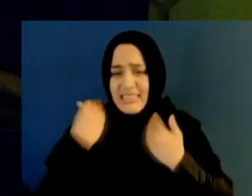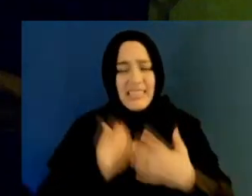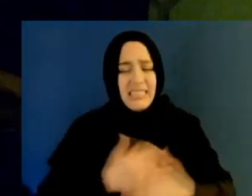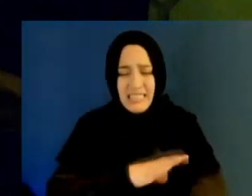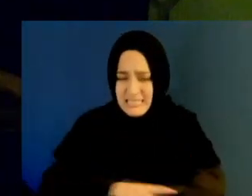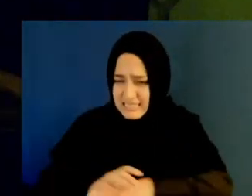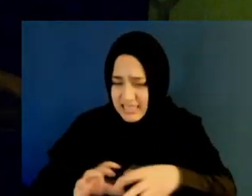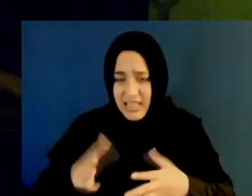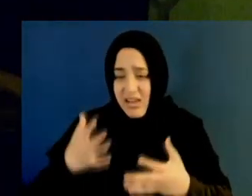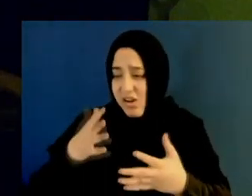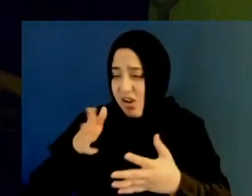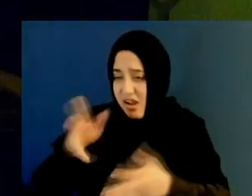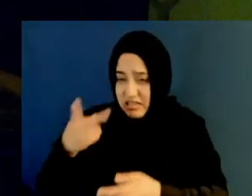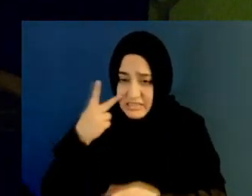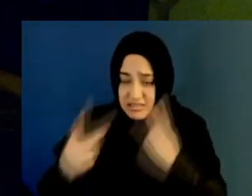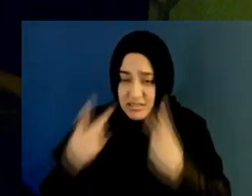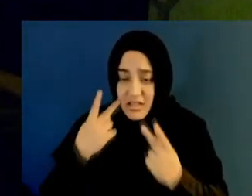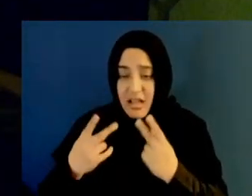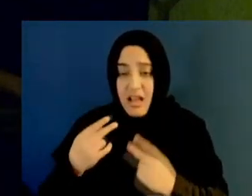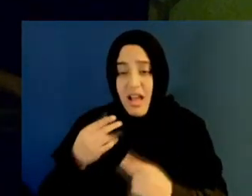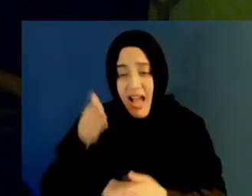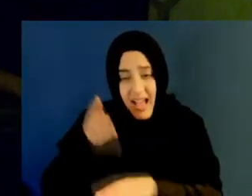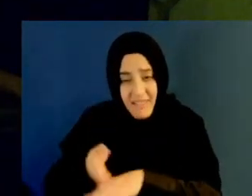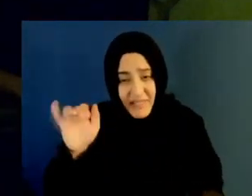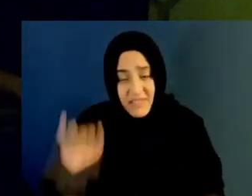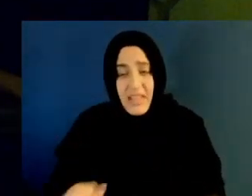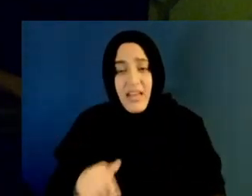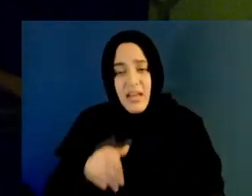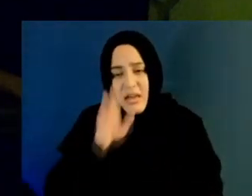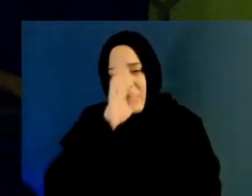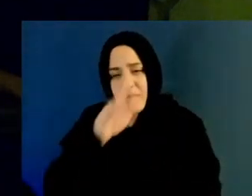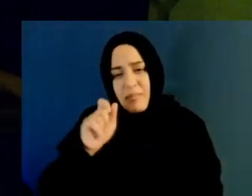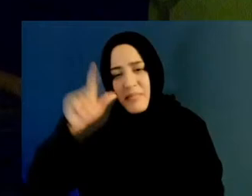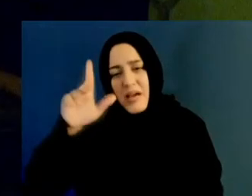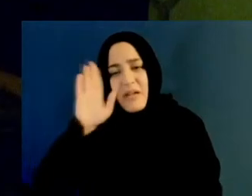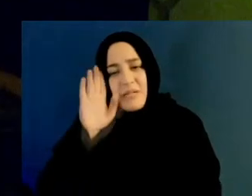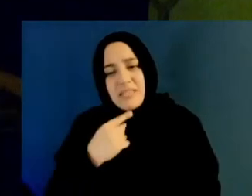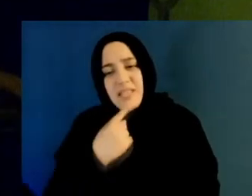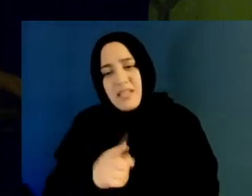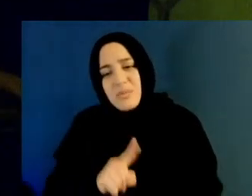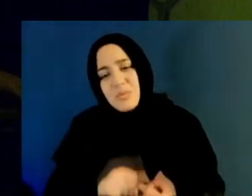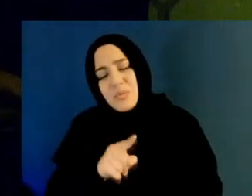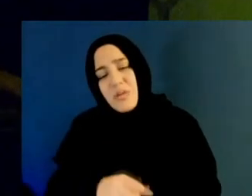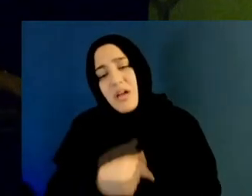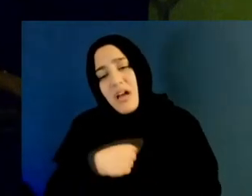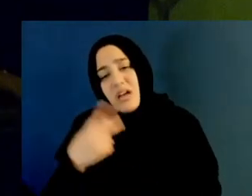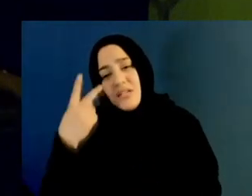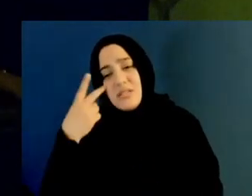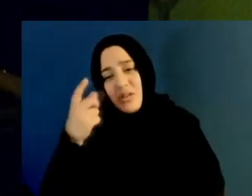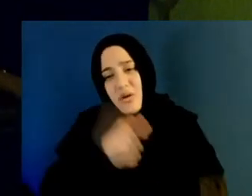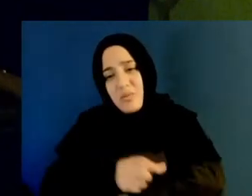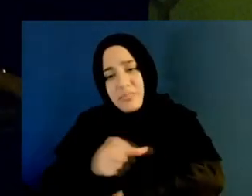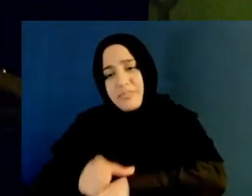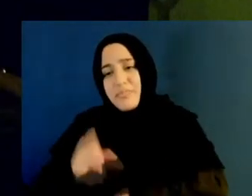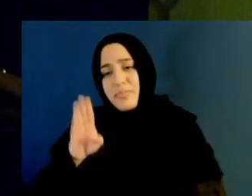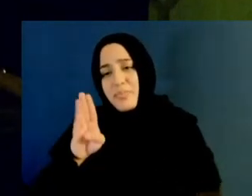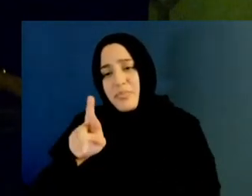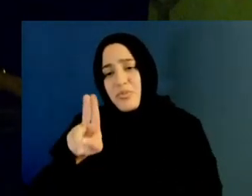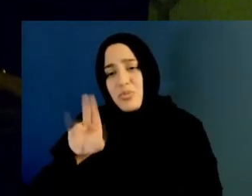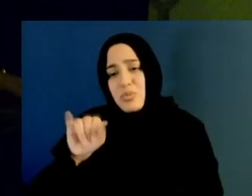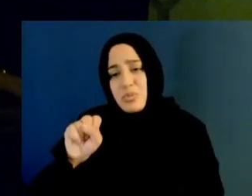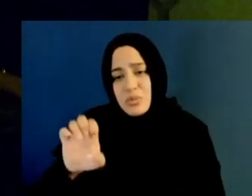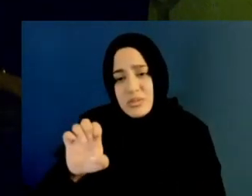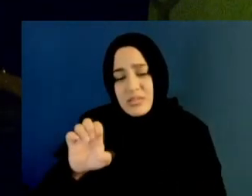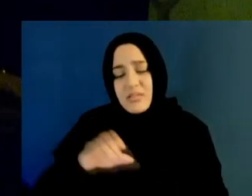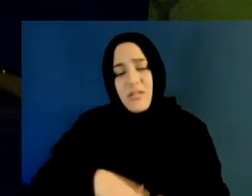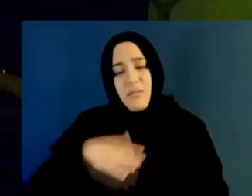he would say to you, I saw bruises on the body of my father. I saw scars on the body of